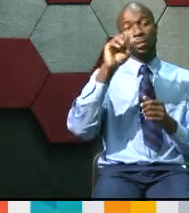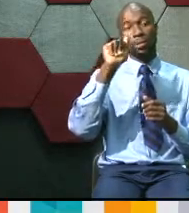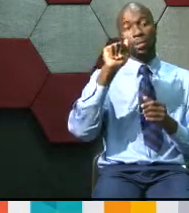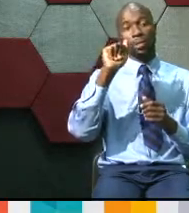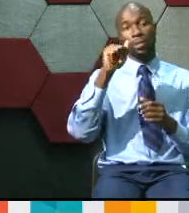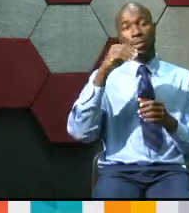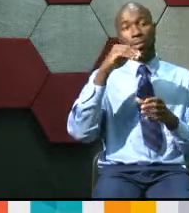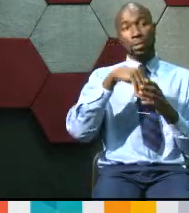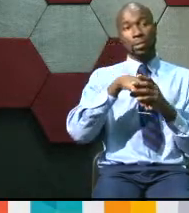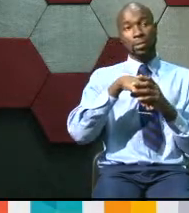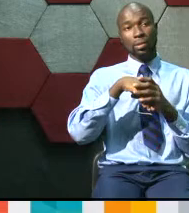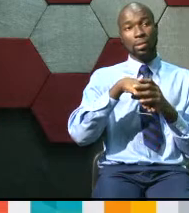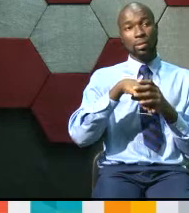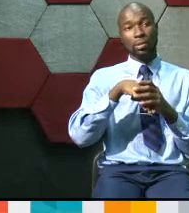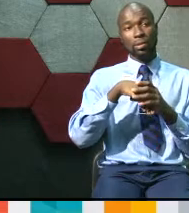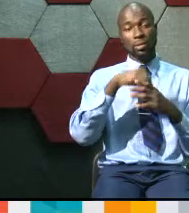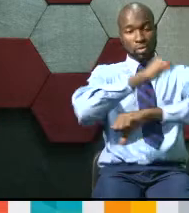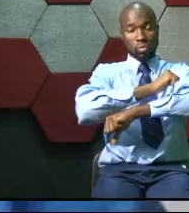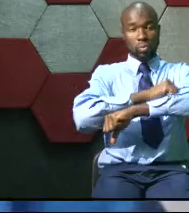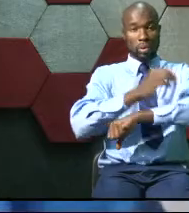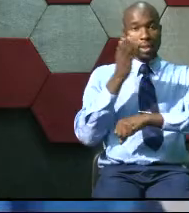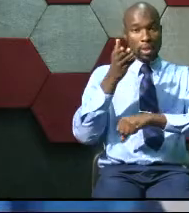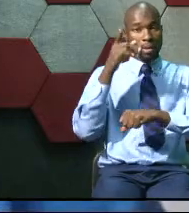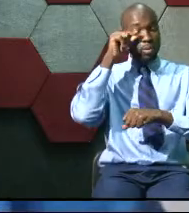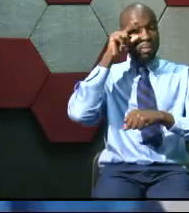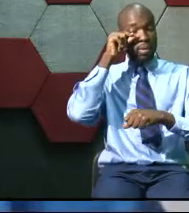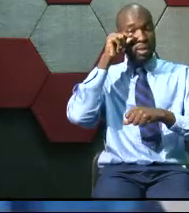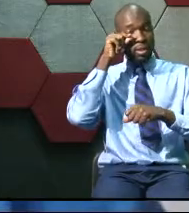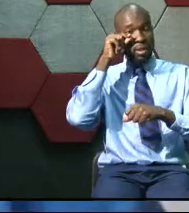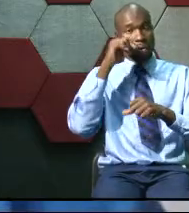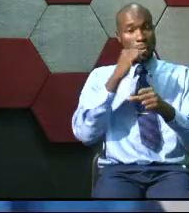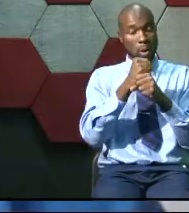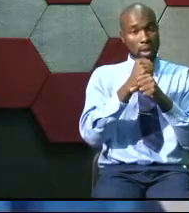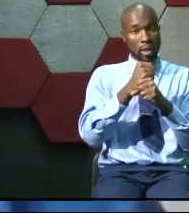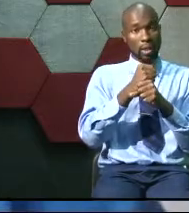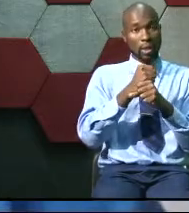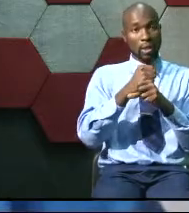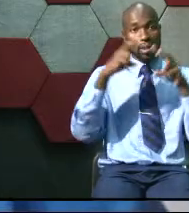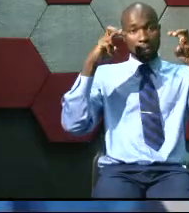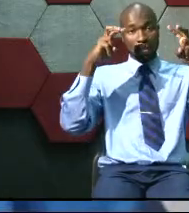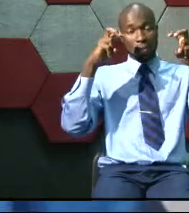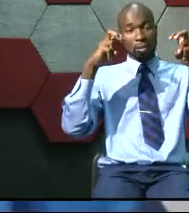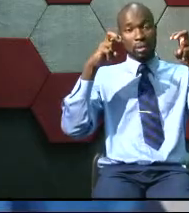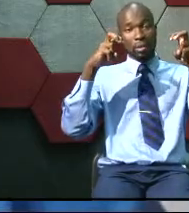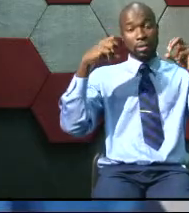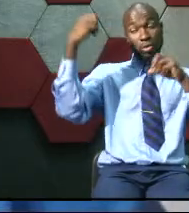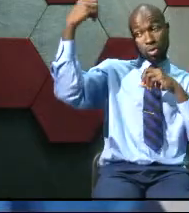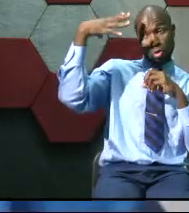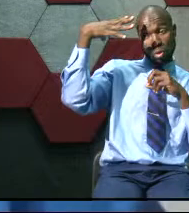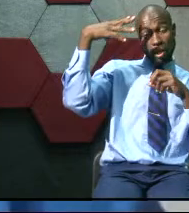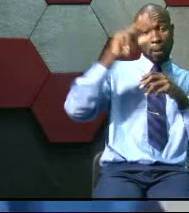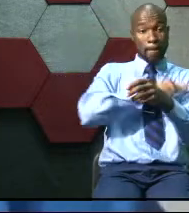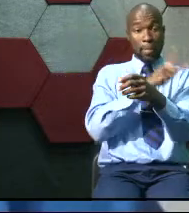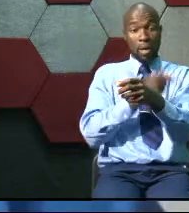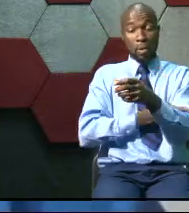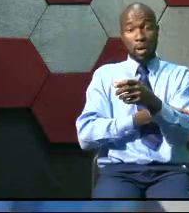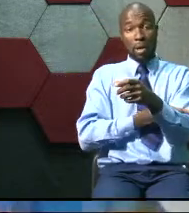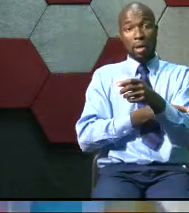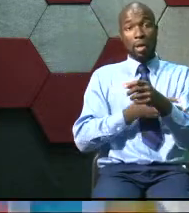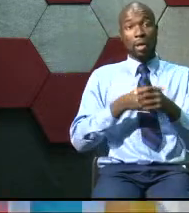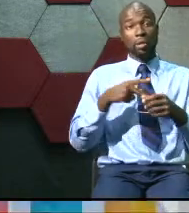School in Mombasa County with their project title Solar Power Atmospheric Water